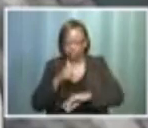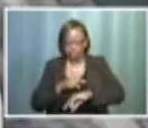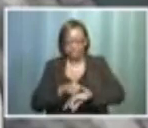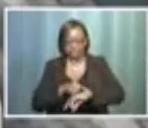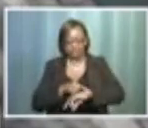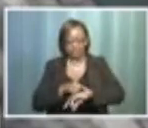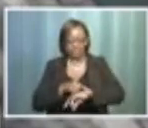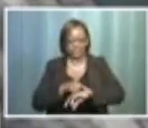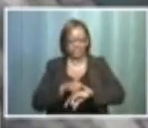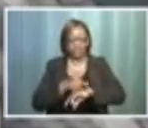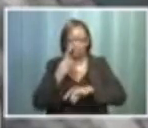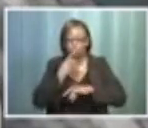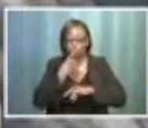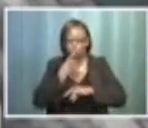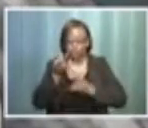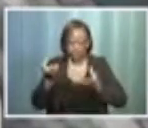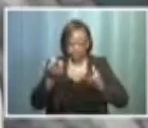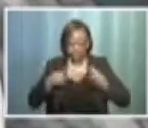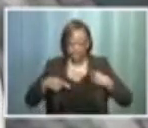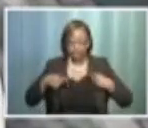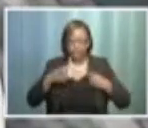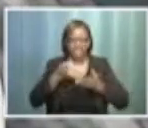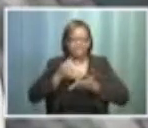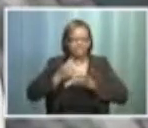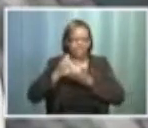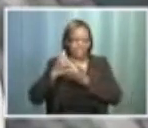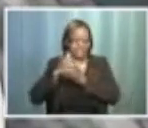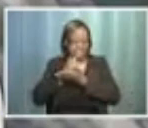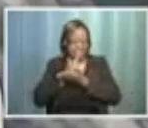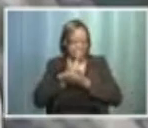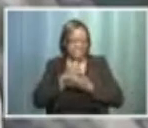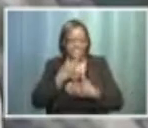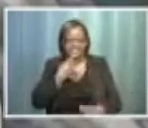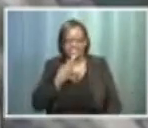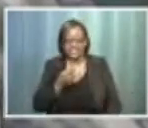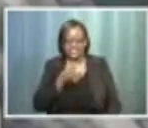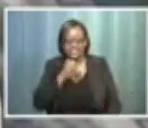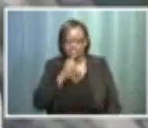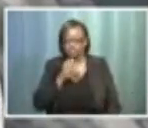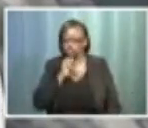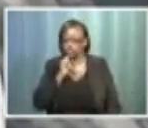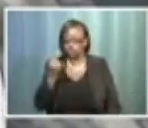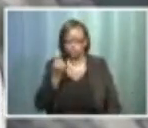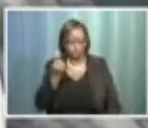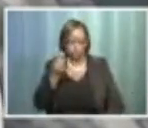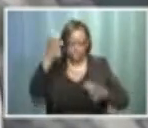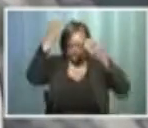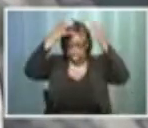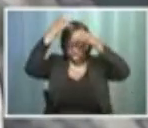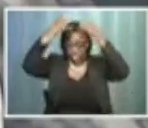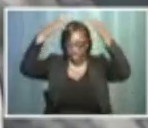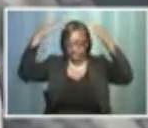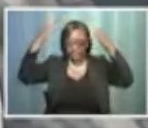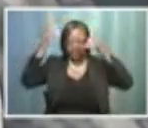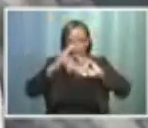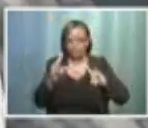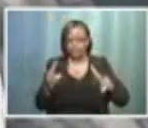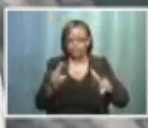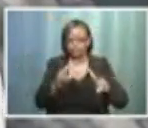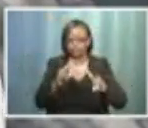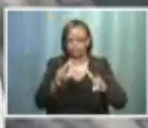ask once, who would like to come in and volunteer. And it wasn't just the chefs. I mean, hats off to the culinary